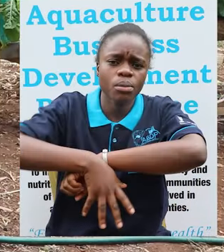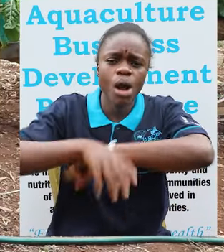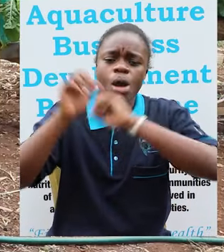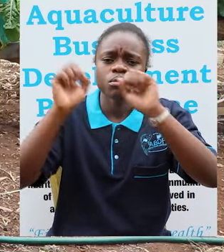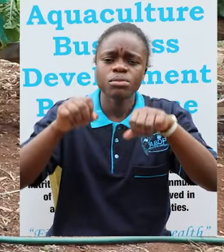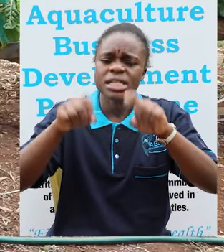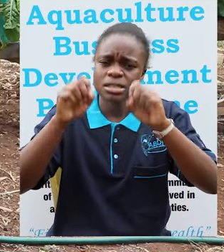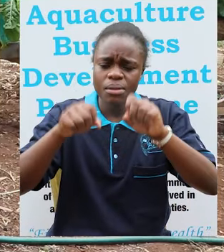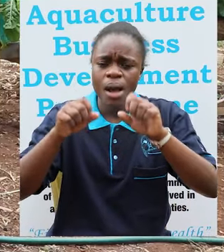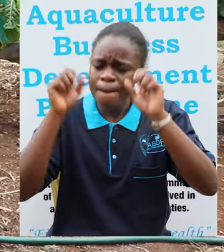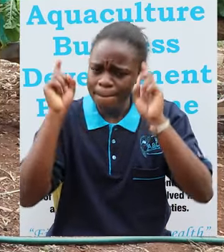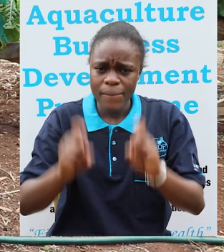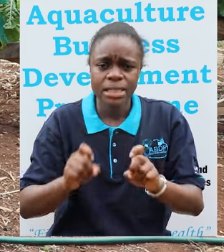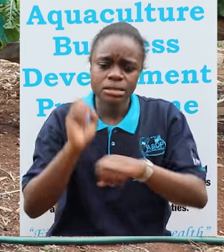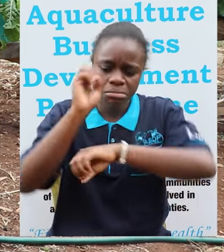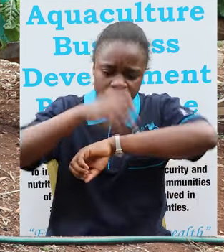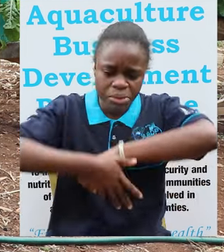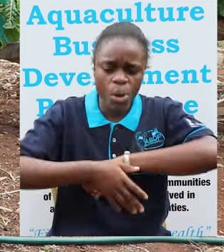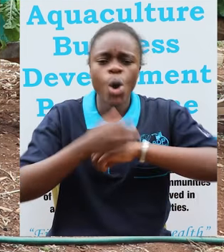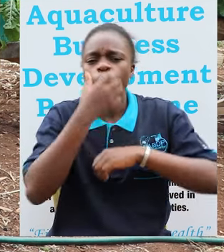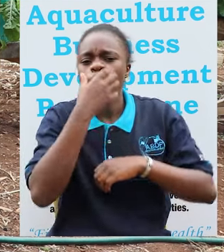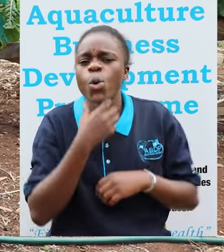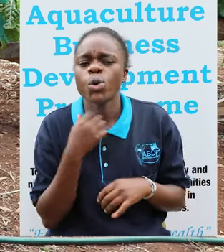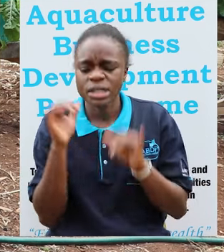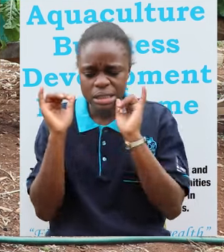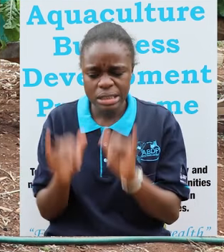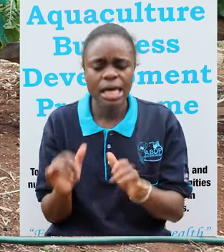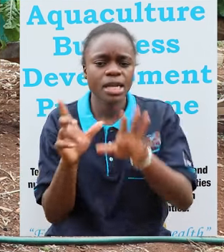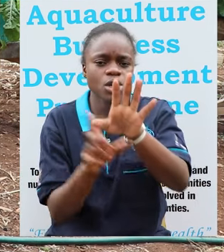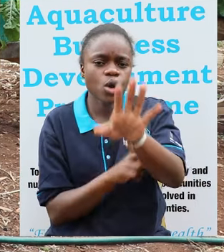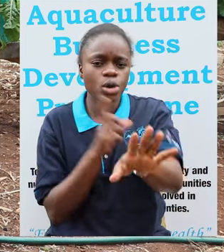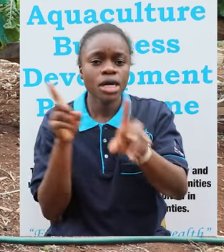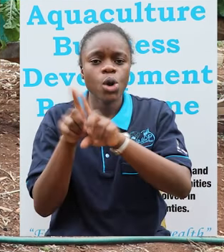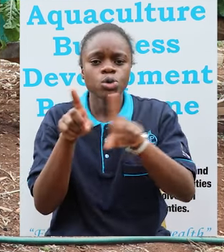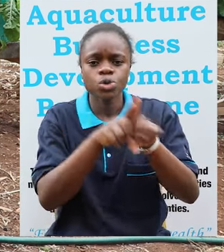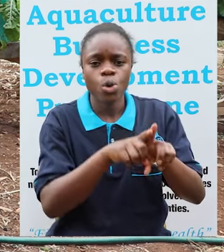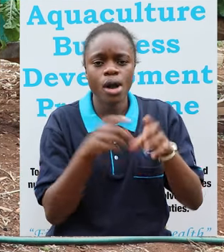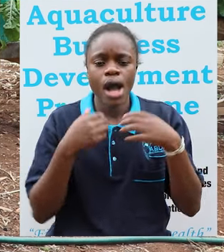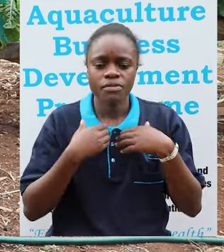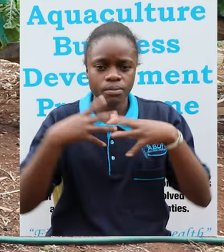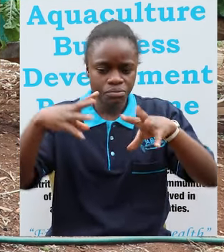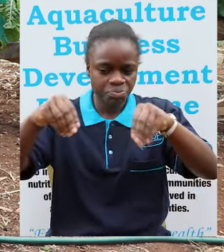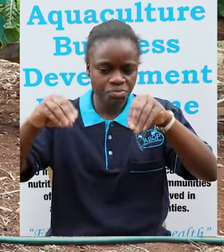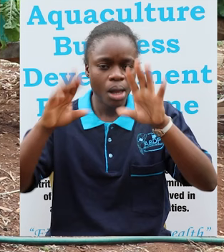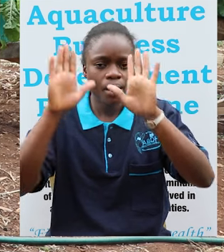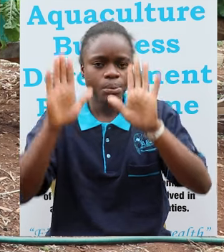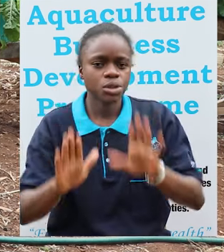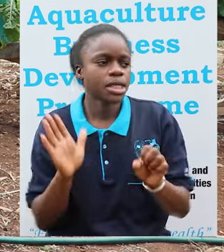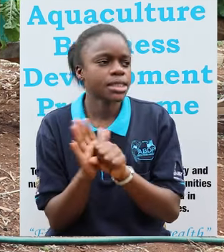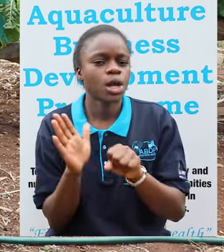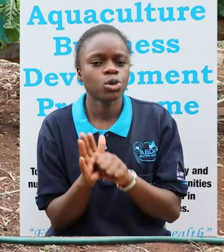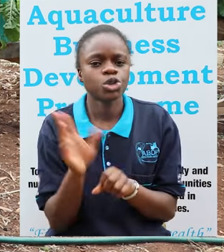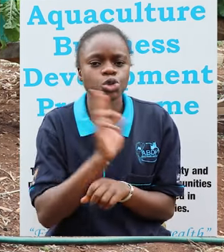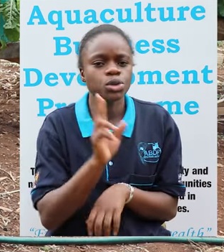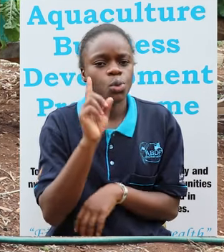I have here. Make sure it's well-rotten. And soil, topsoil is advisable for the garden. We